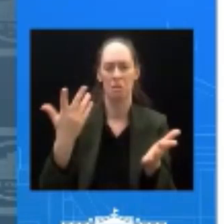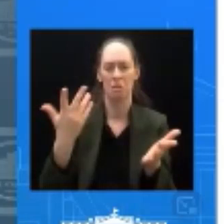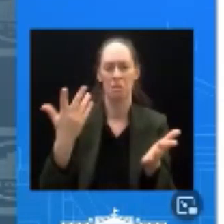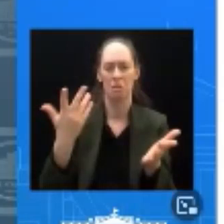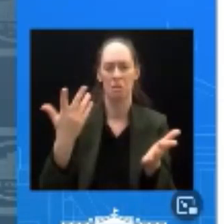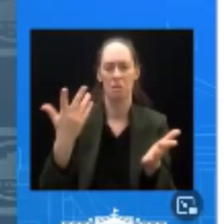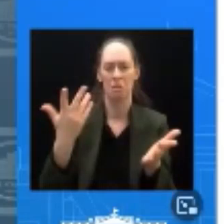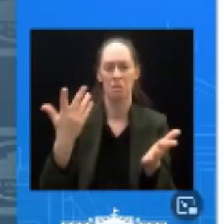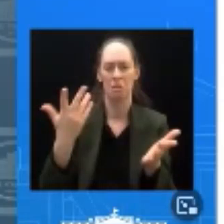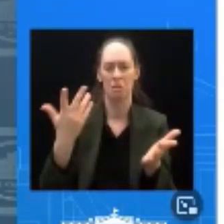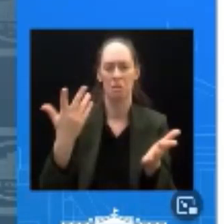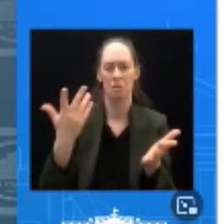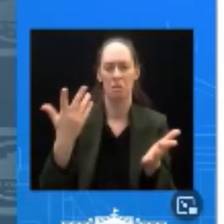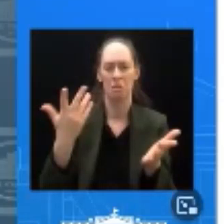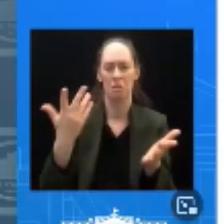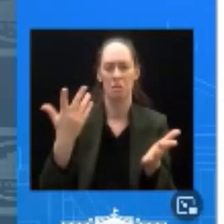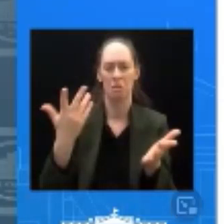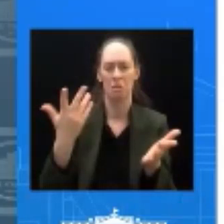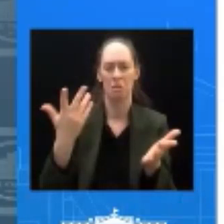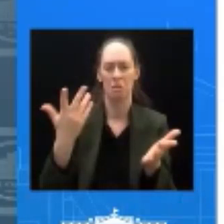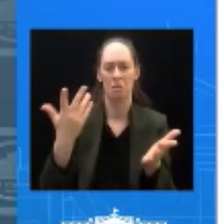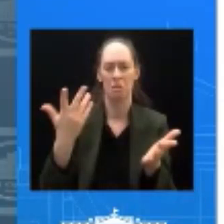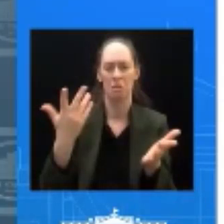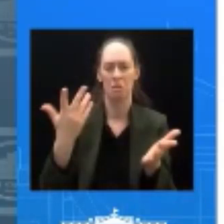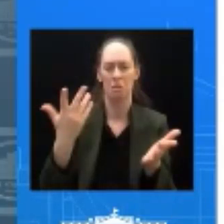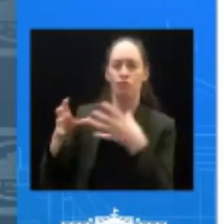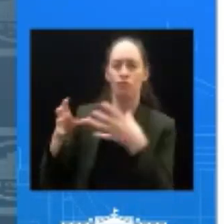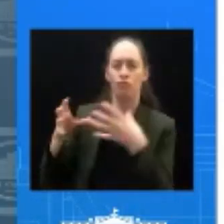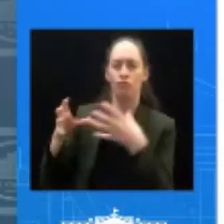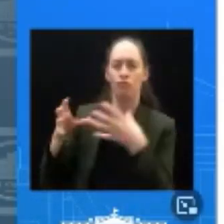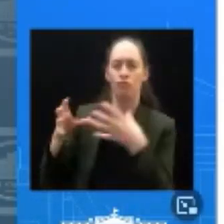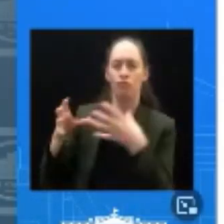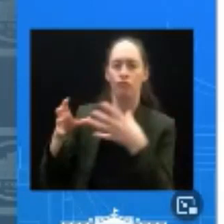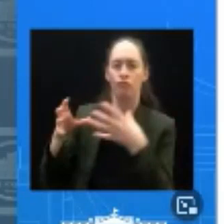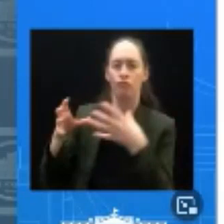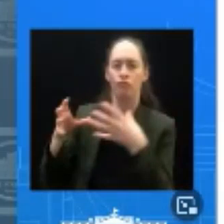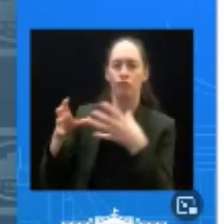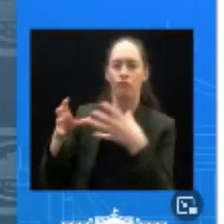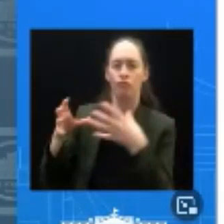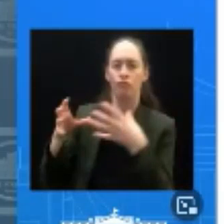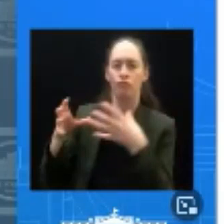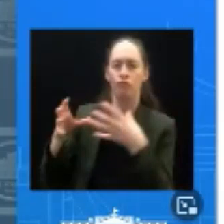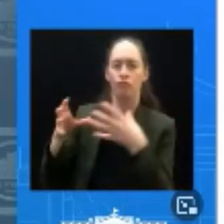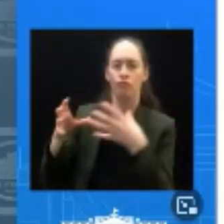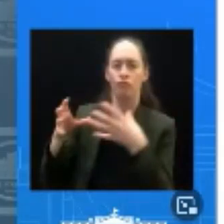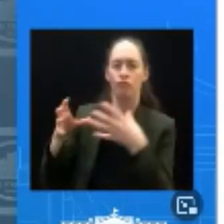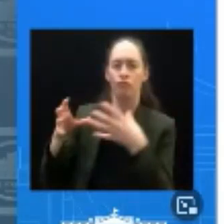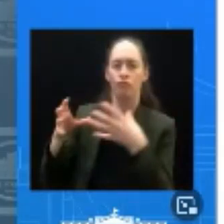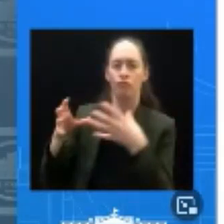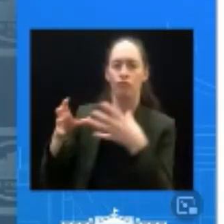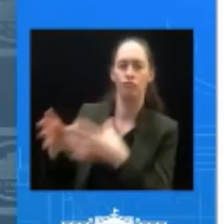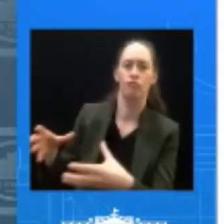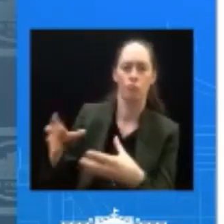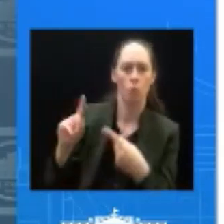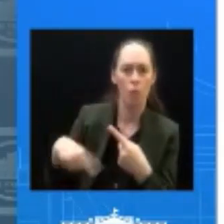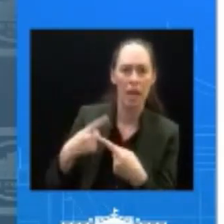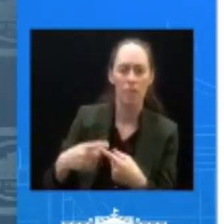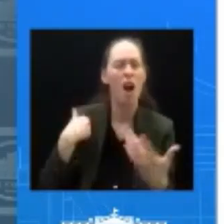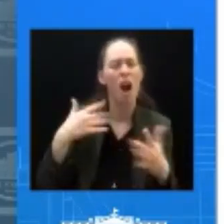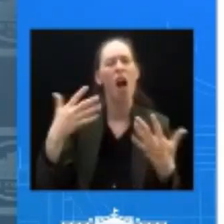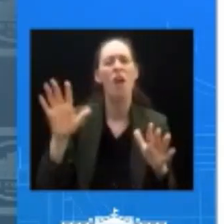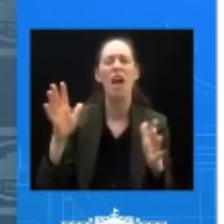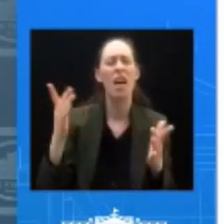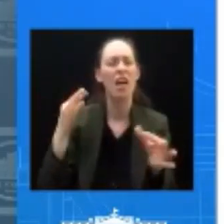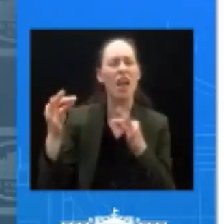All right. Here's the fucking issue of the day, right? I would refer you to the Department of Energy. Specifics to